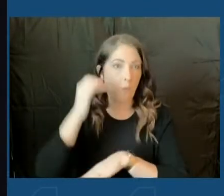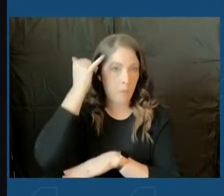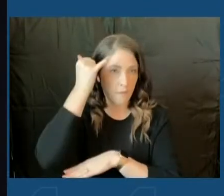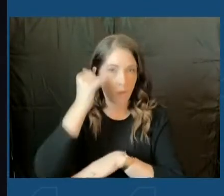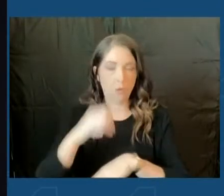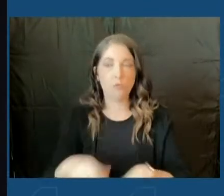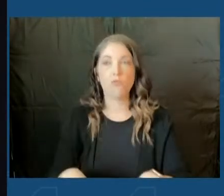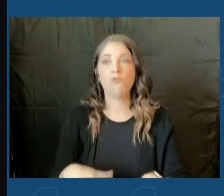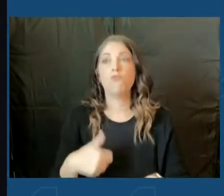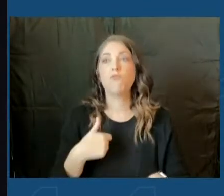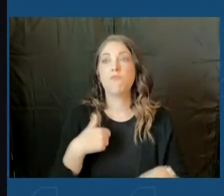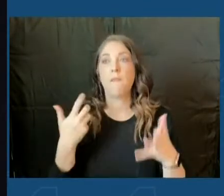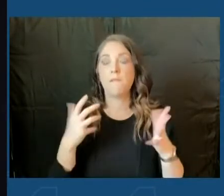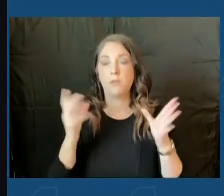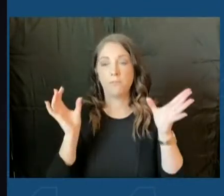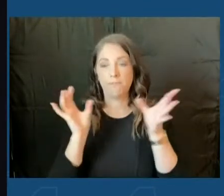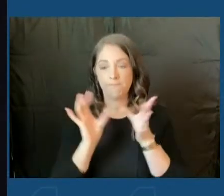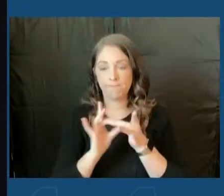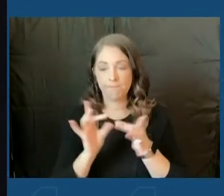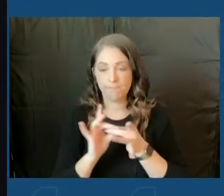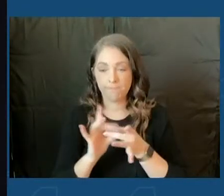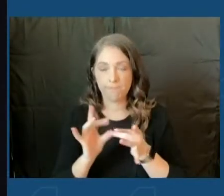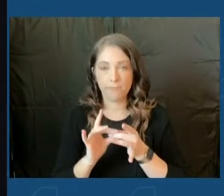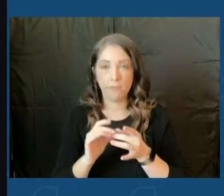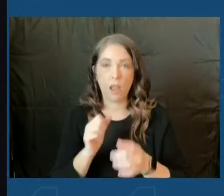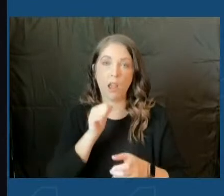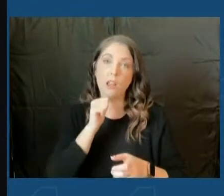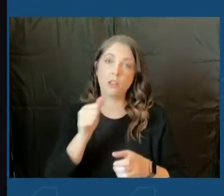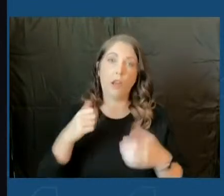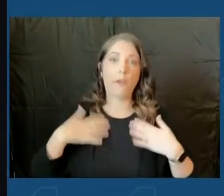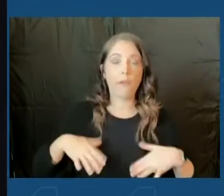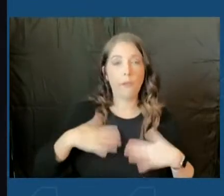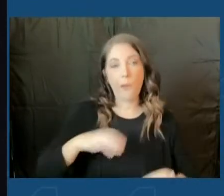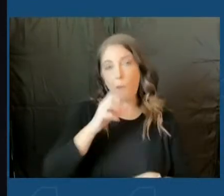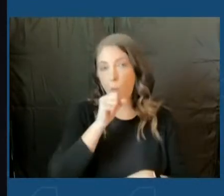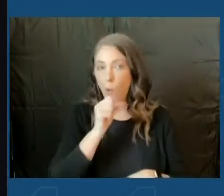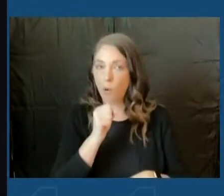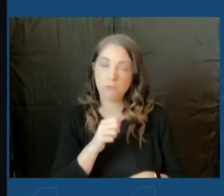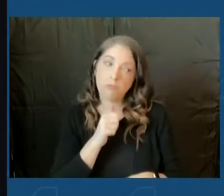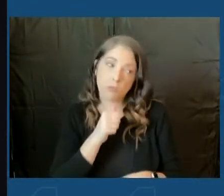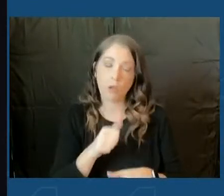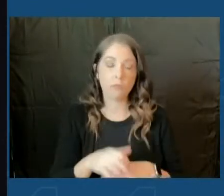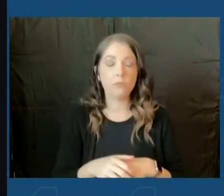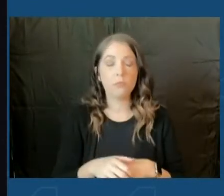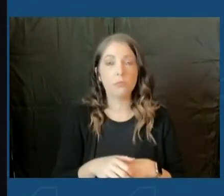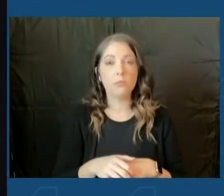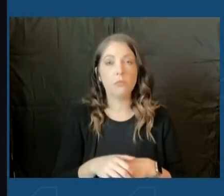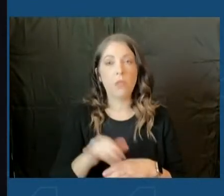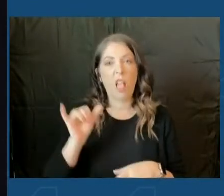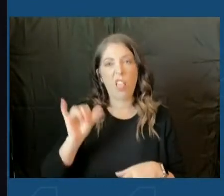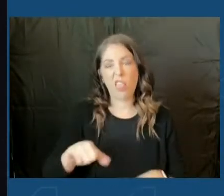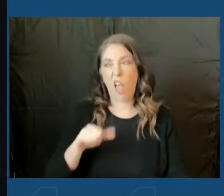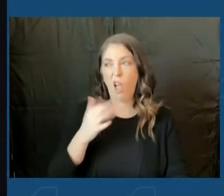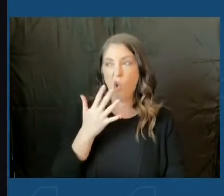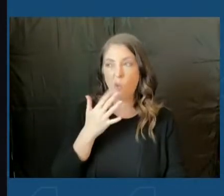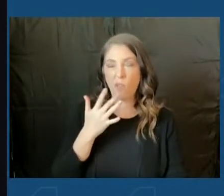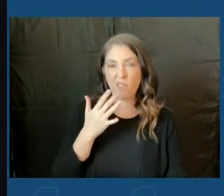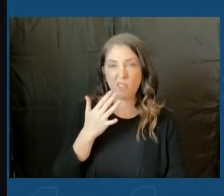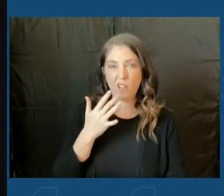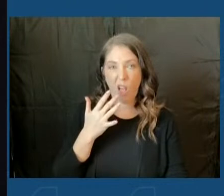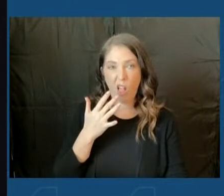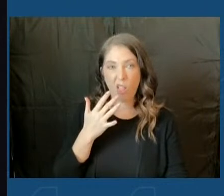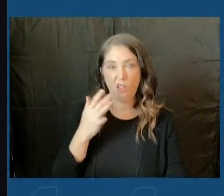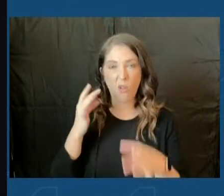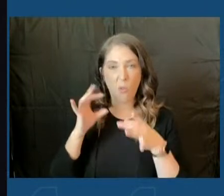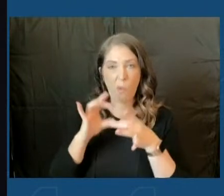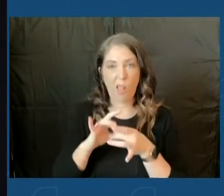talked about I wasn't going to wear orange, and did, because that was the color scheme of the